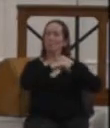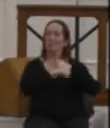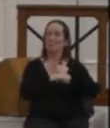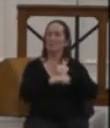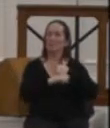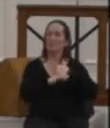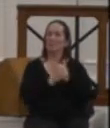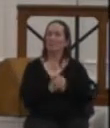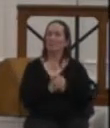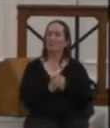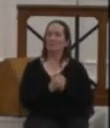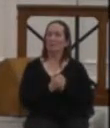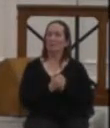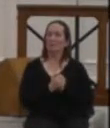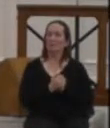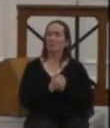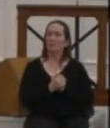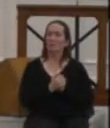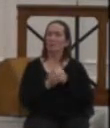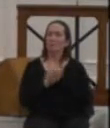for probably 2 weeks